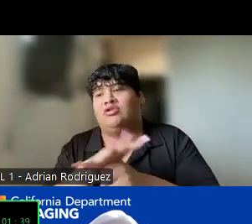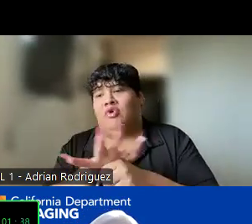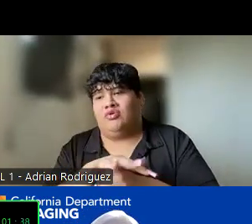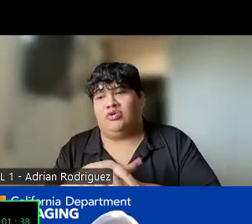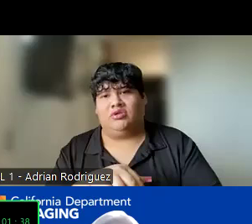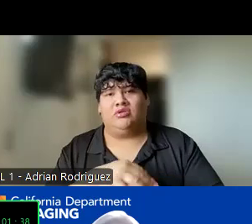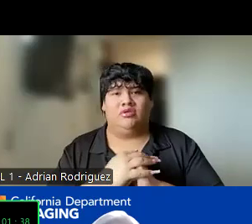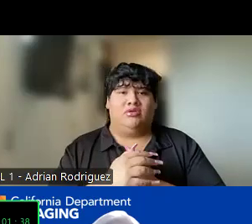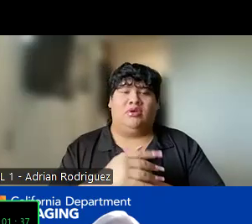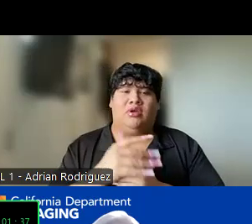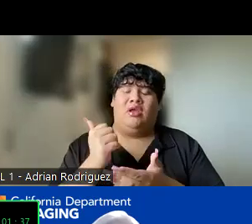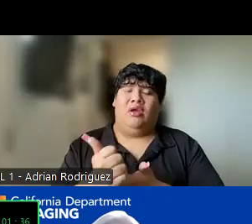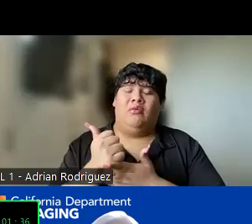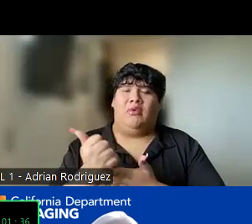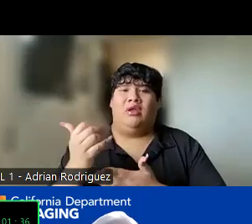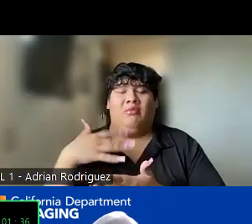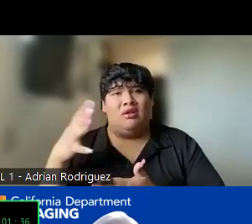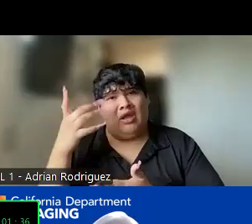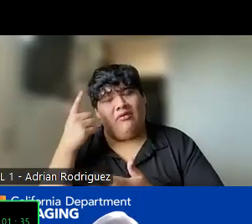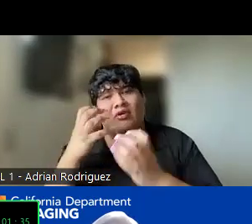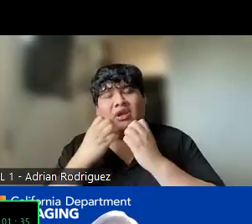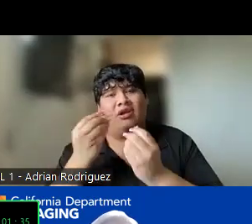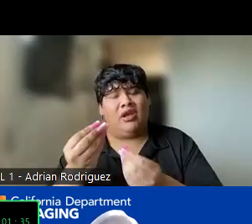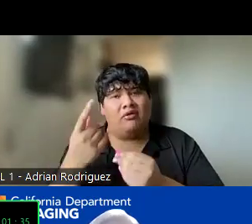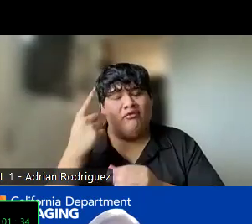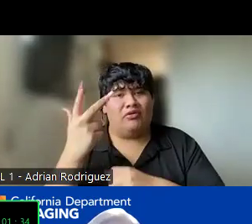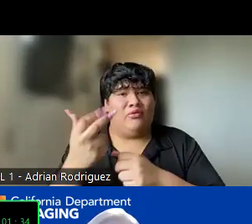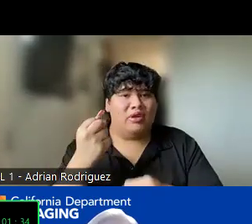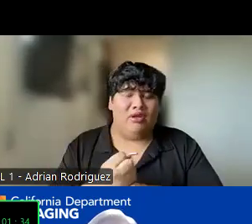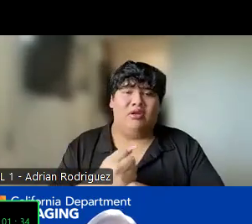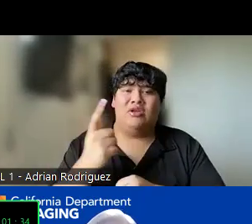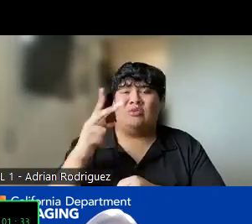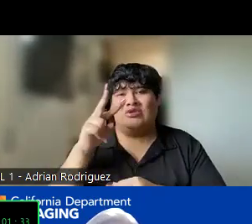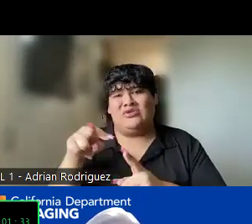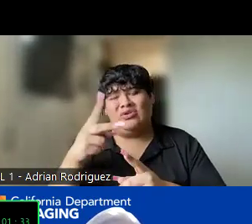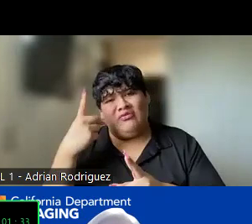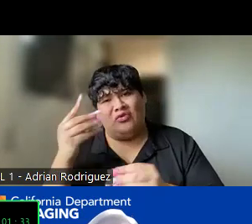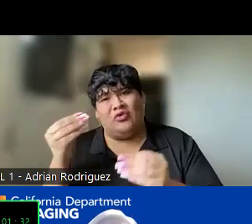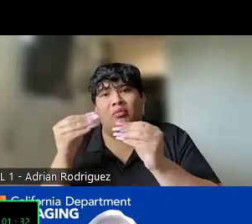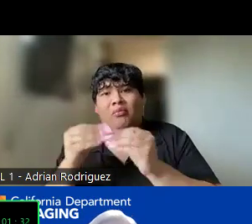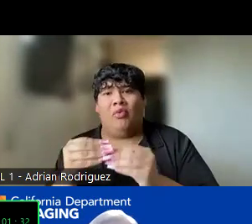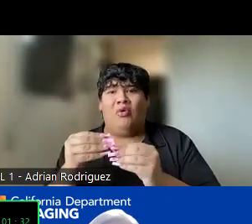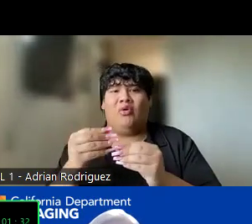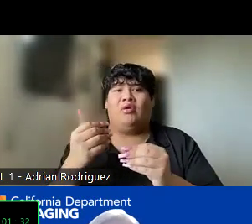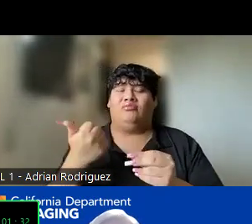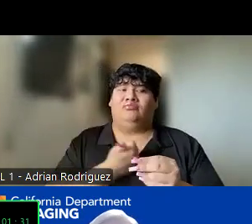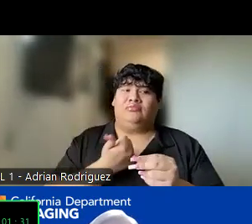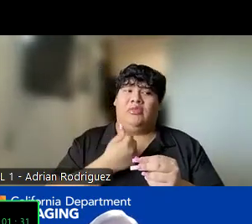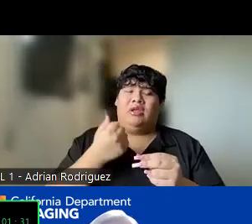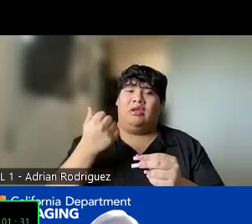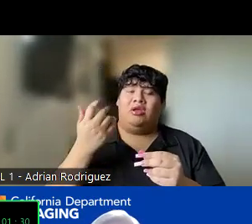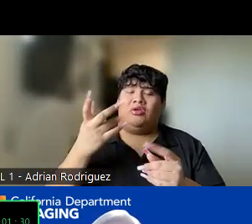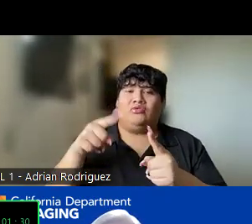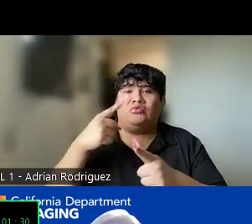But helping my dad as a caregiver for about 3 years, he was looking for more independent options, and so we got him